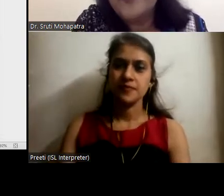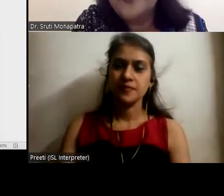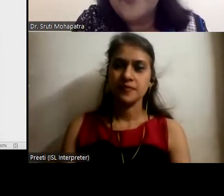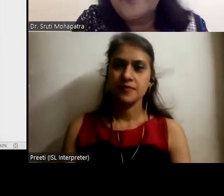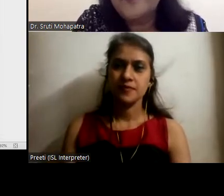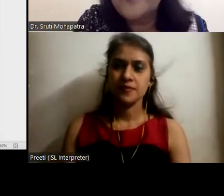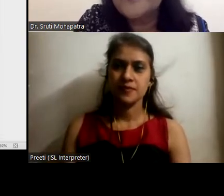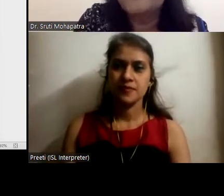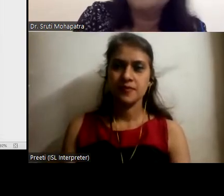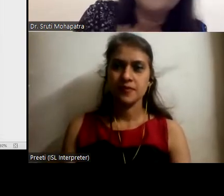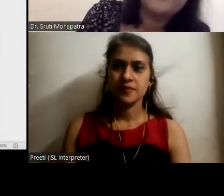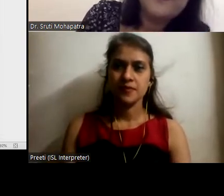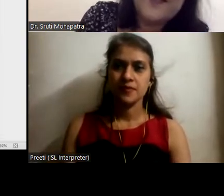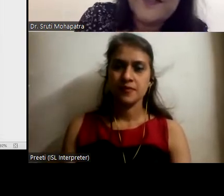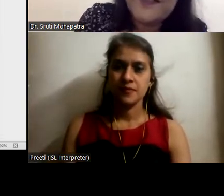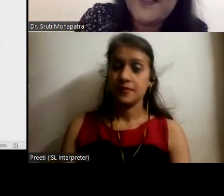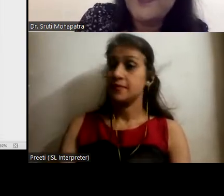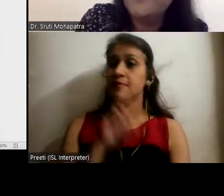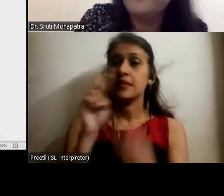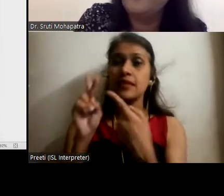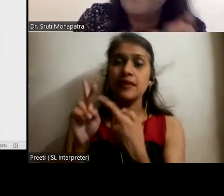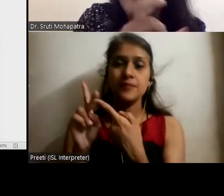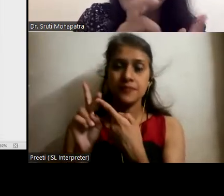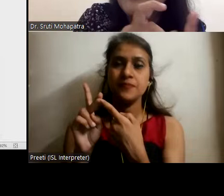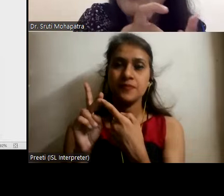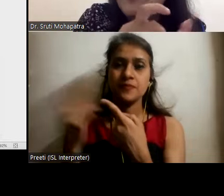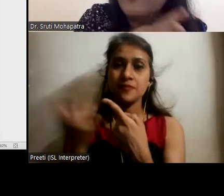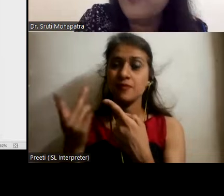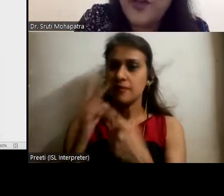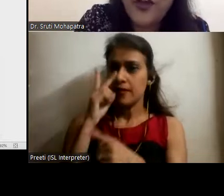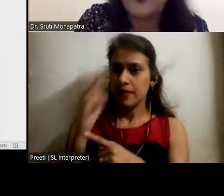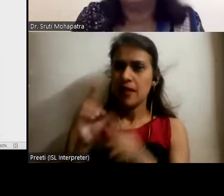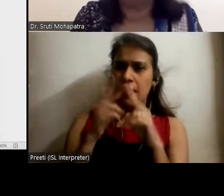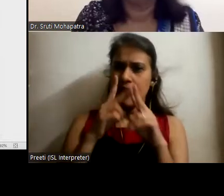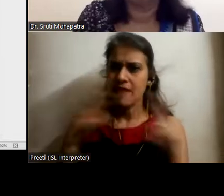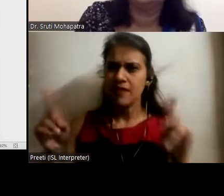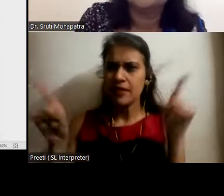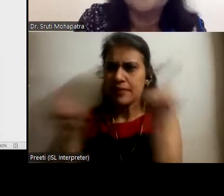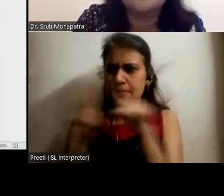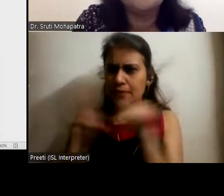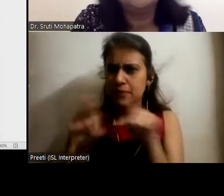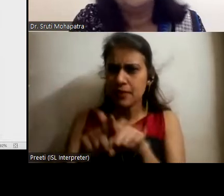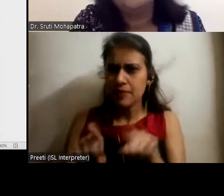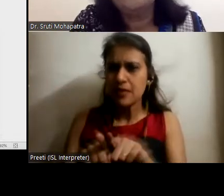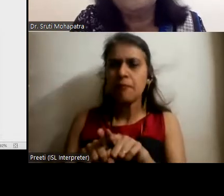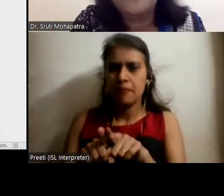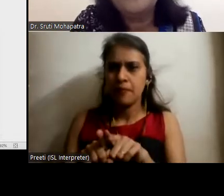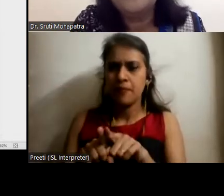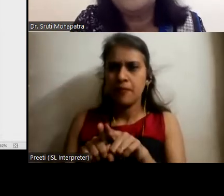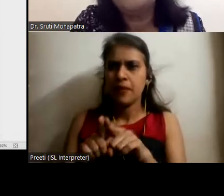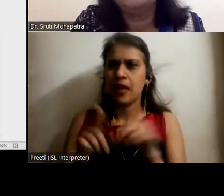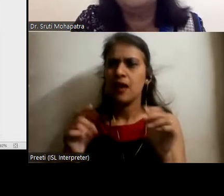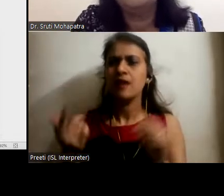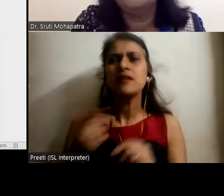Now let us come to another intersectionality where you find that there is a lot of commonality in the society. Now you find